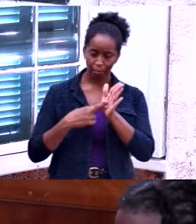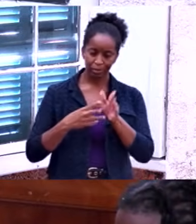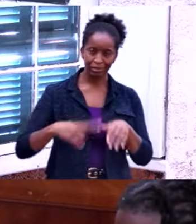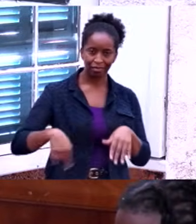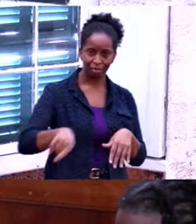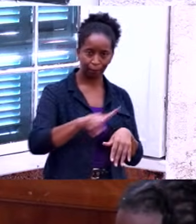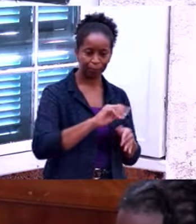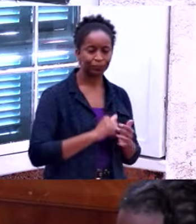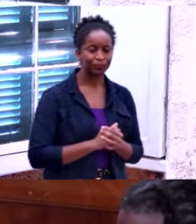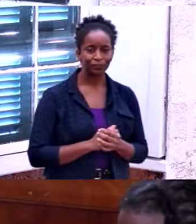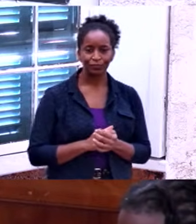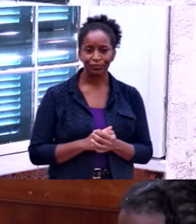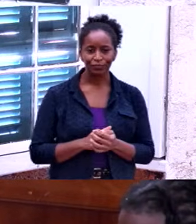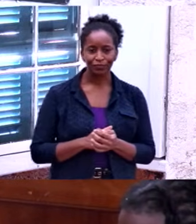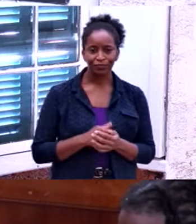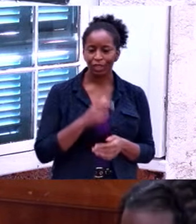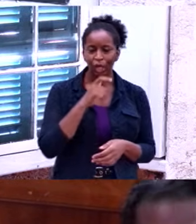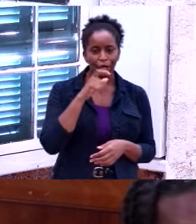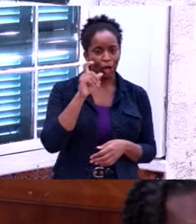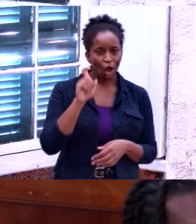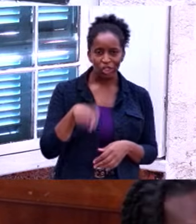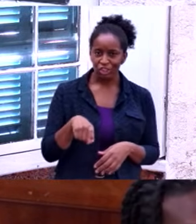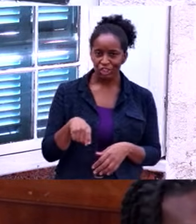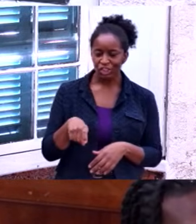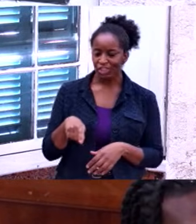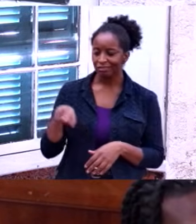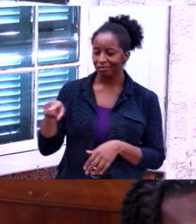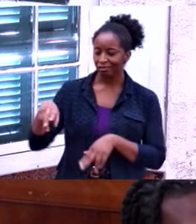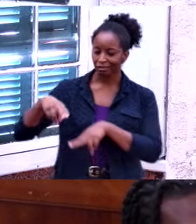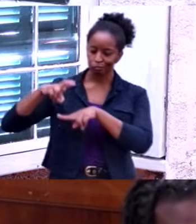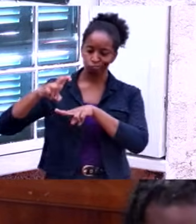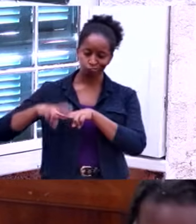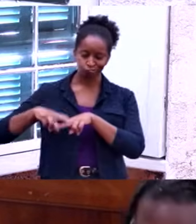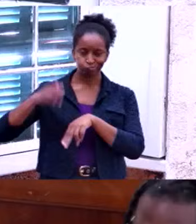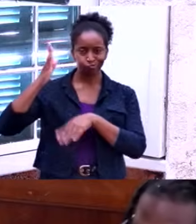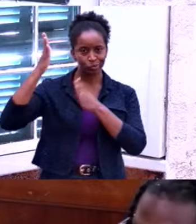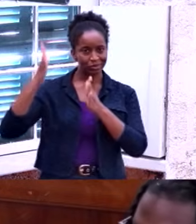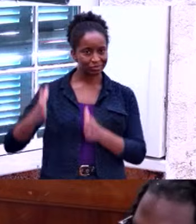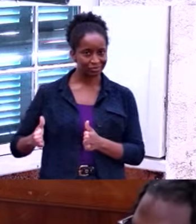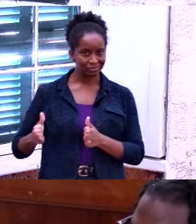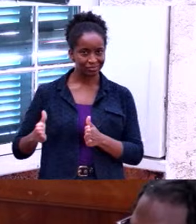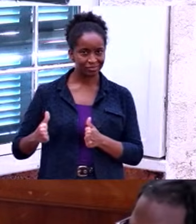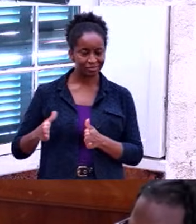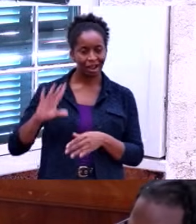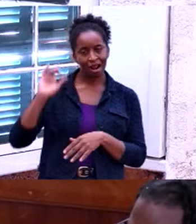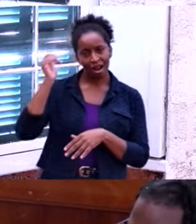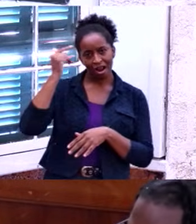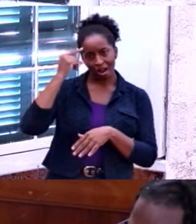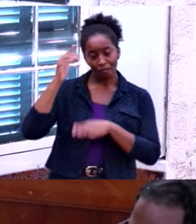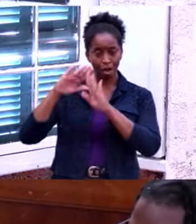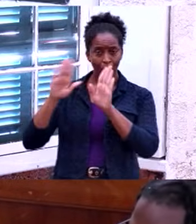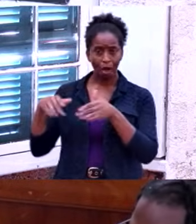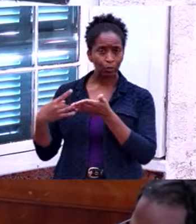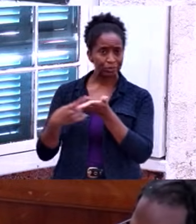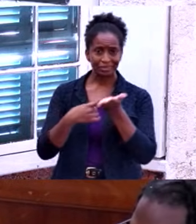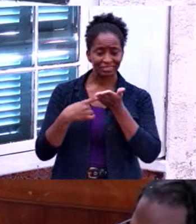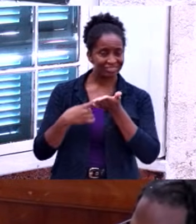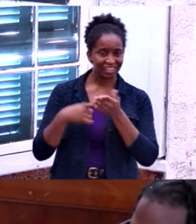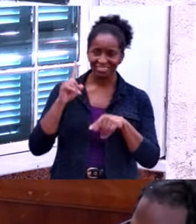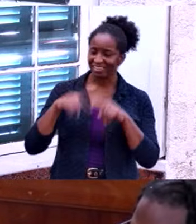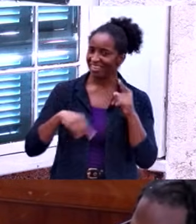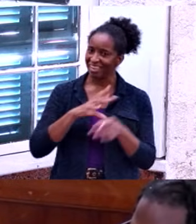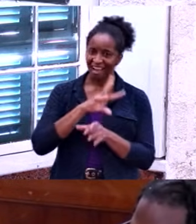chair and not be able to participate in the discussions of the day. Mr.